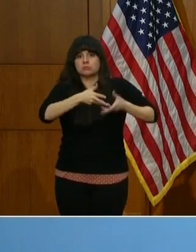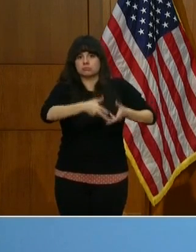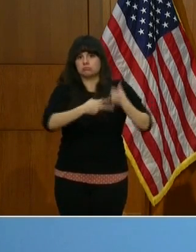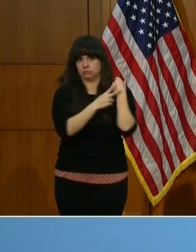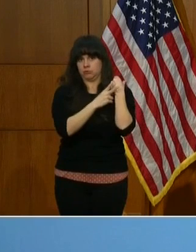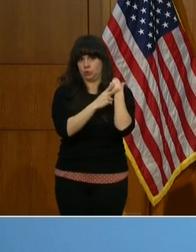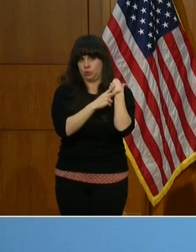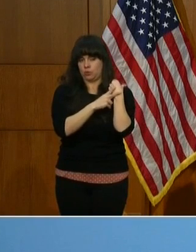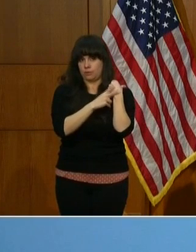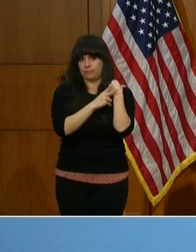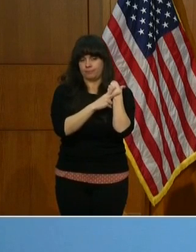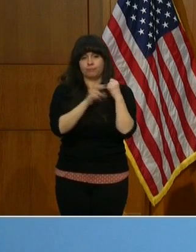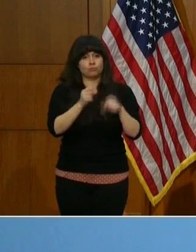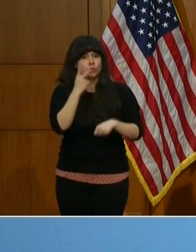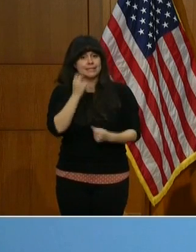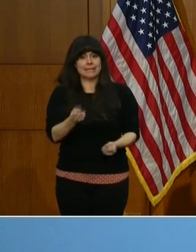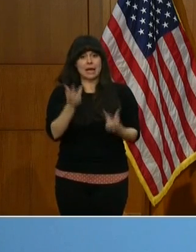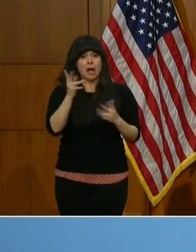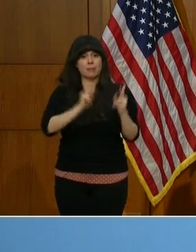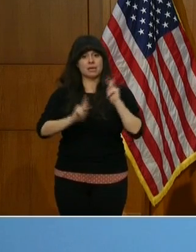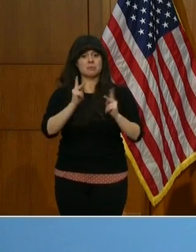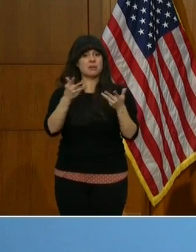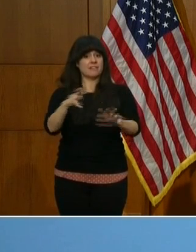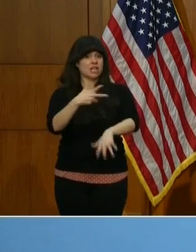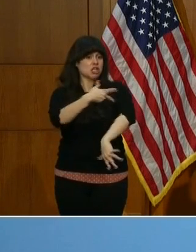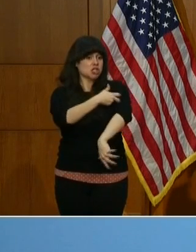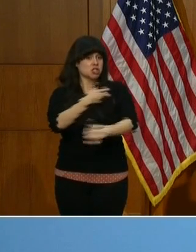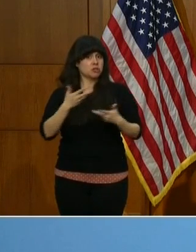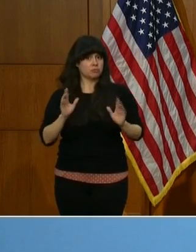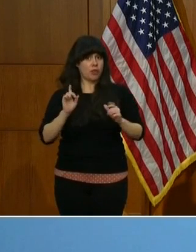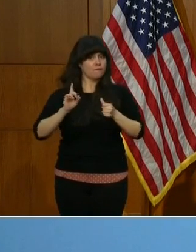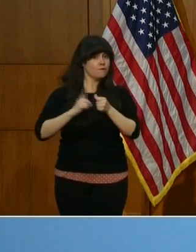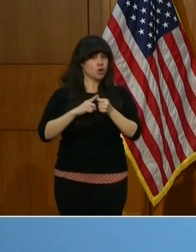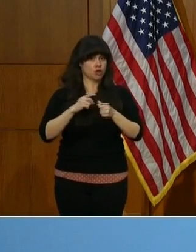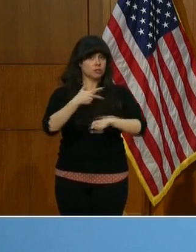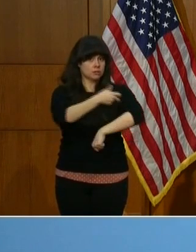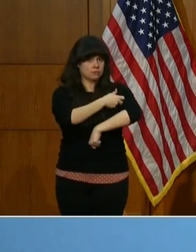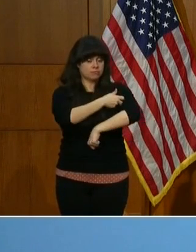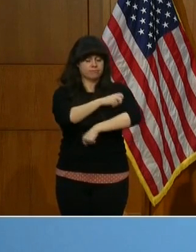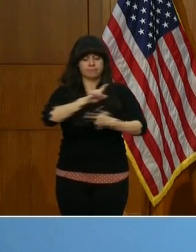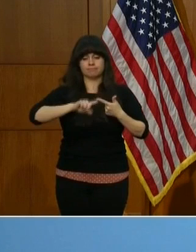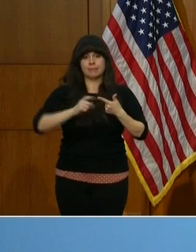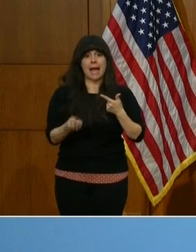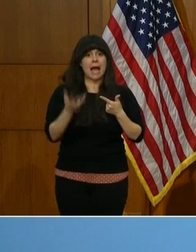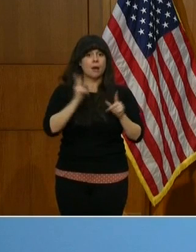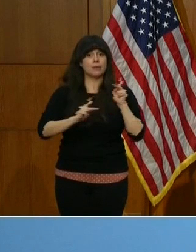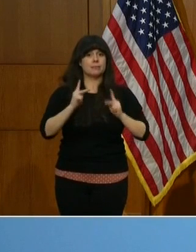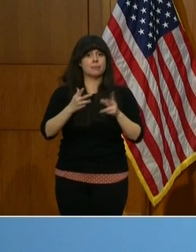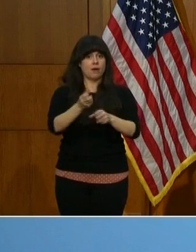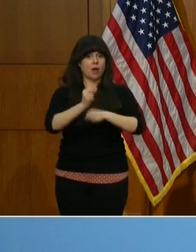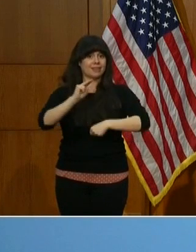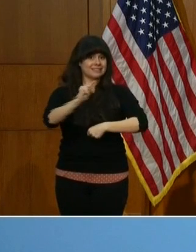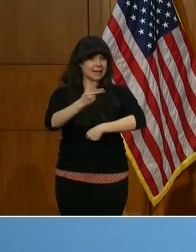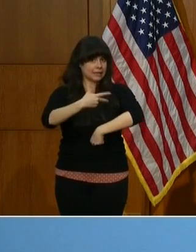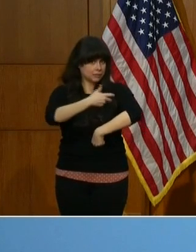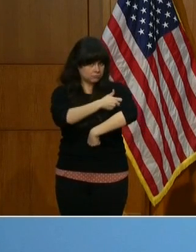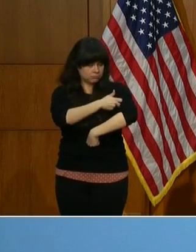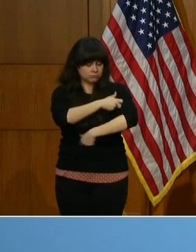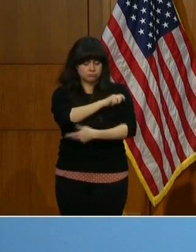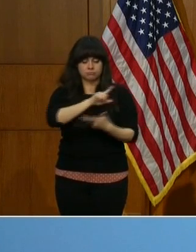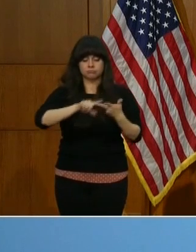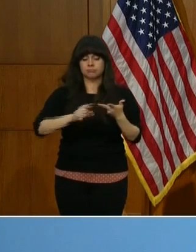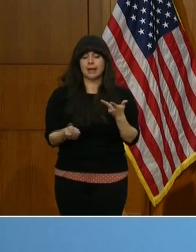many people have received their first shot, how many people have received their second, and how much of